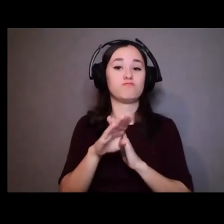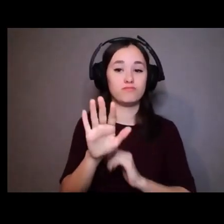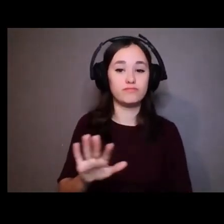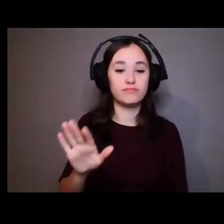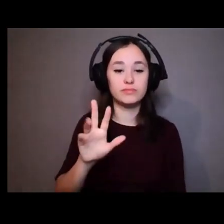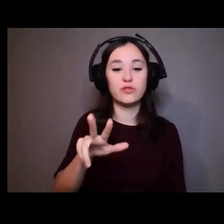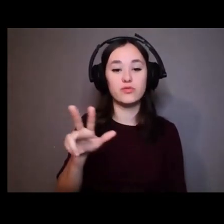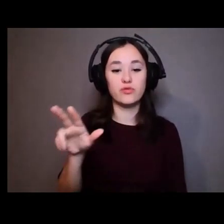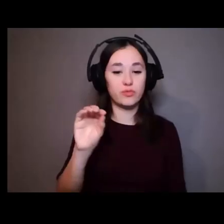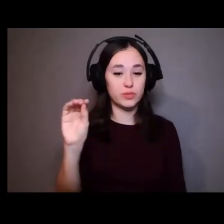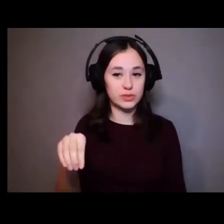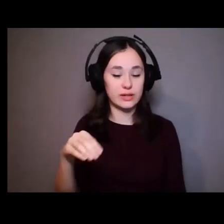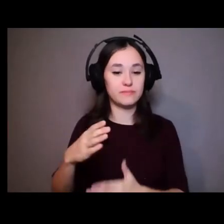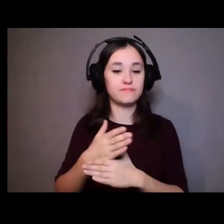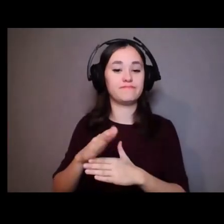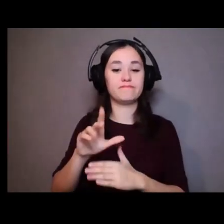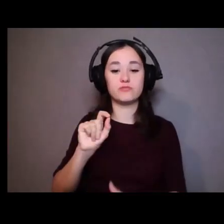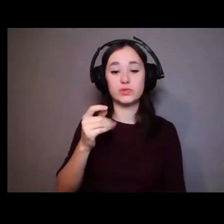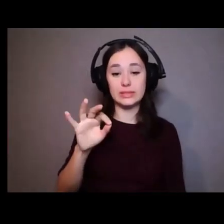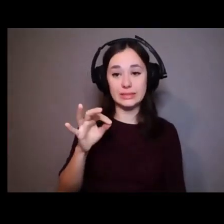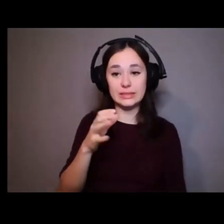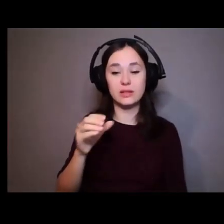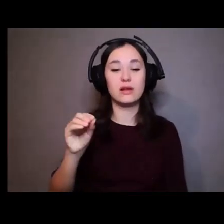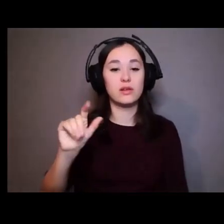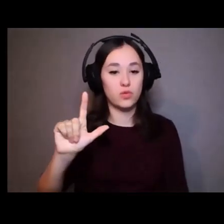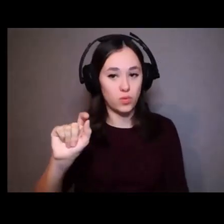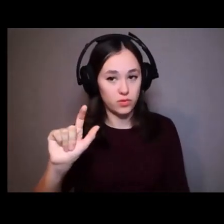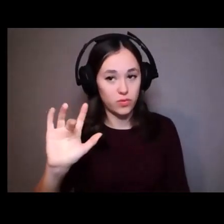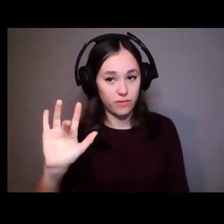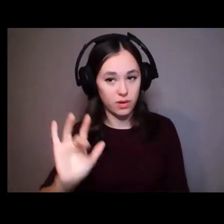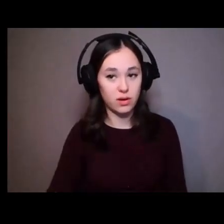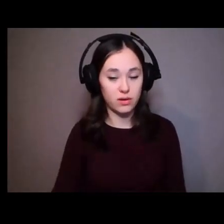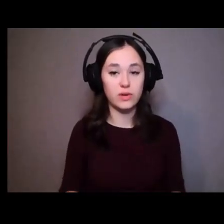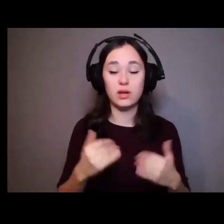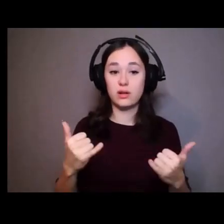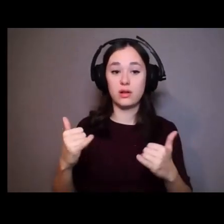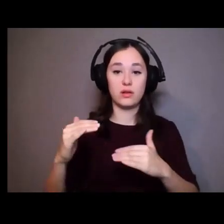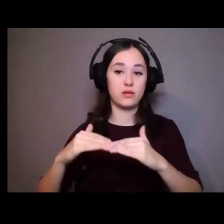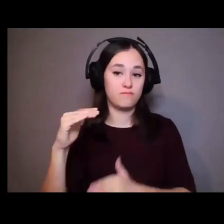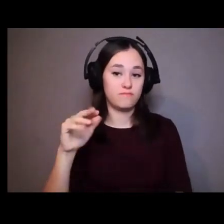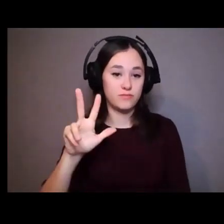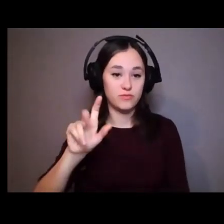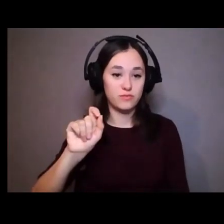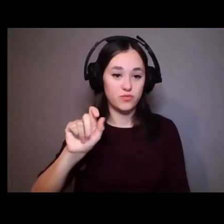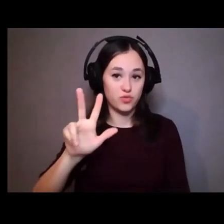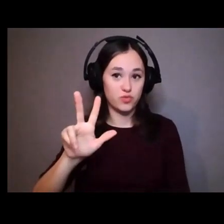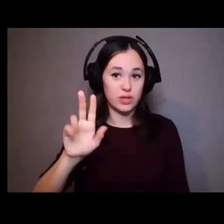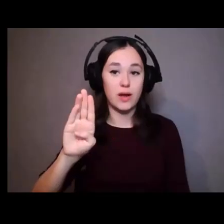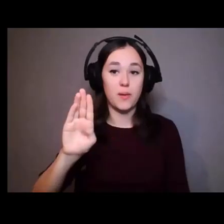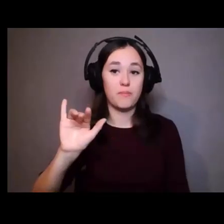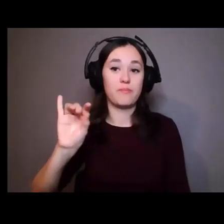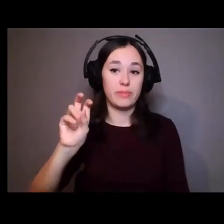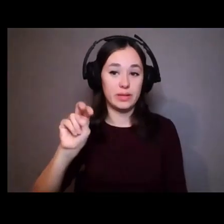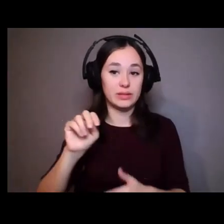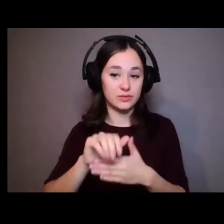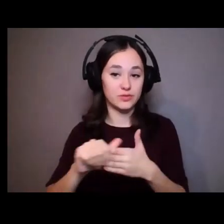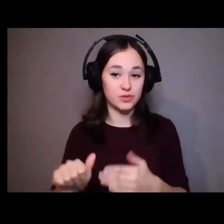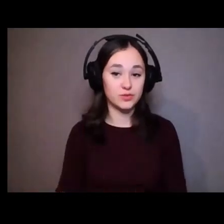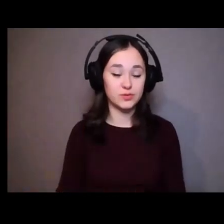2019 and 2025, where it now exceeds $3.3 billion.